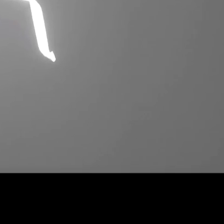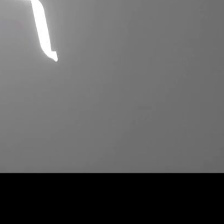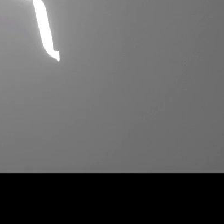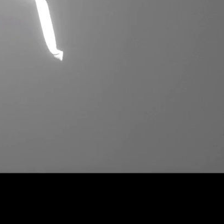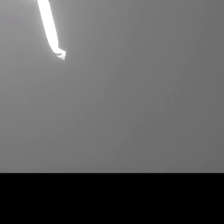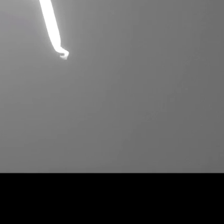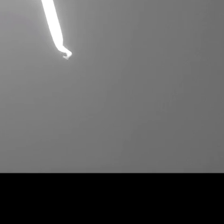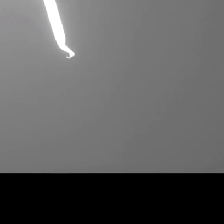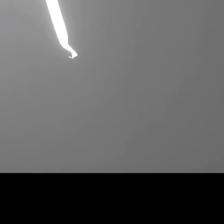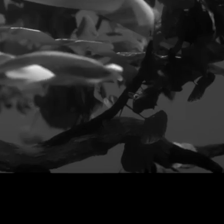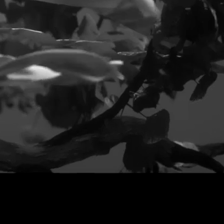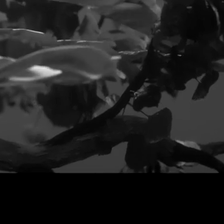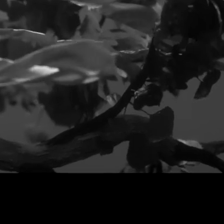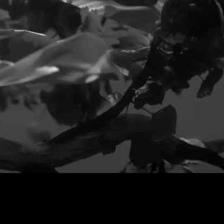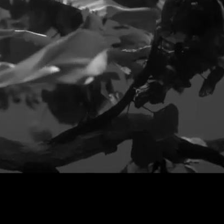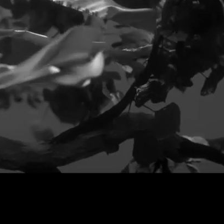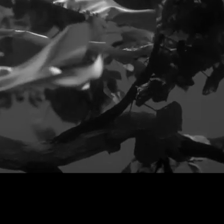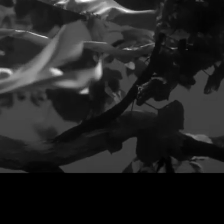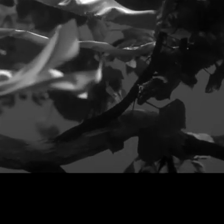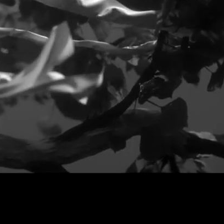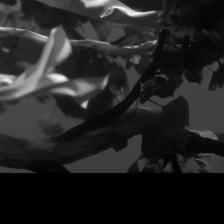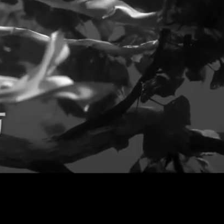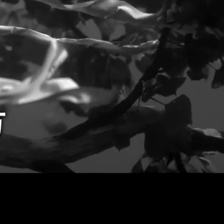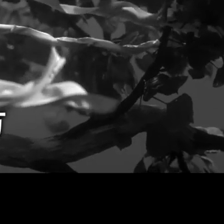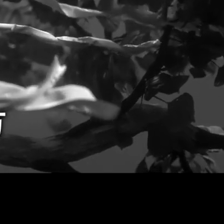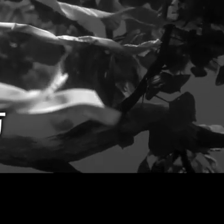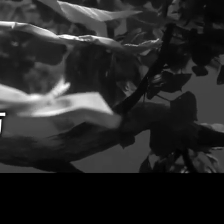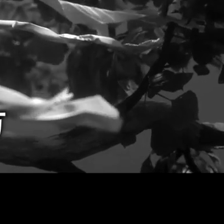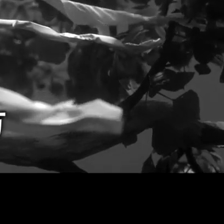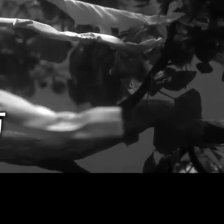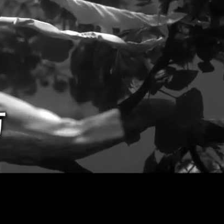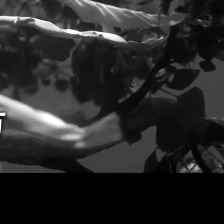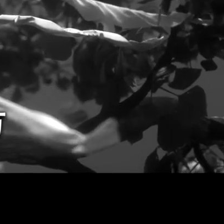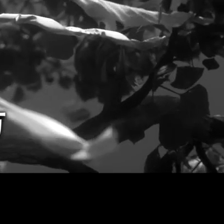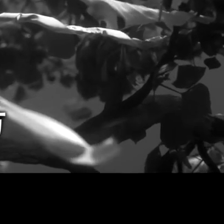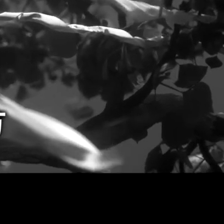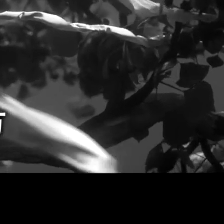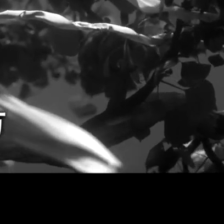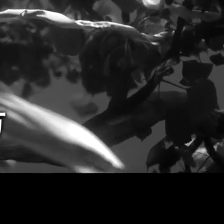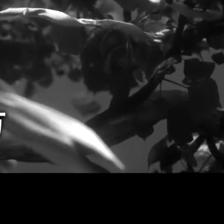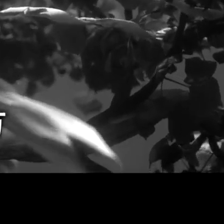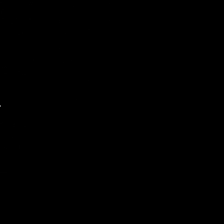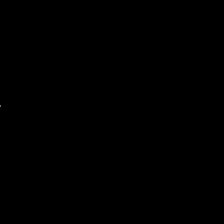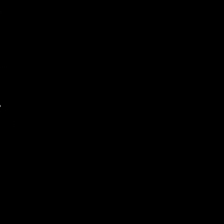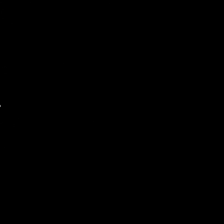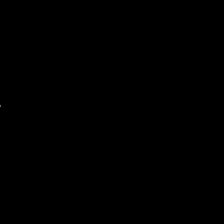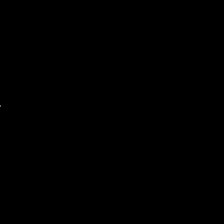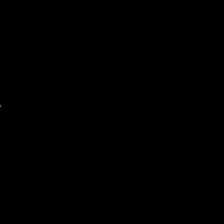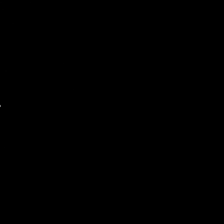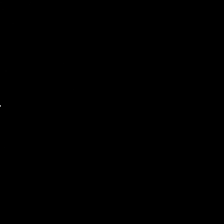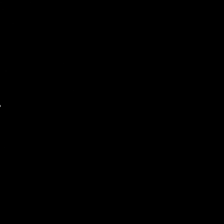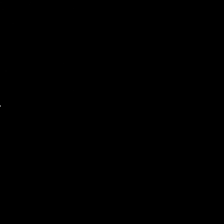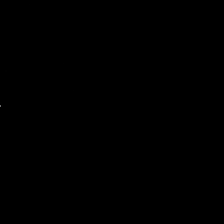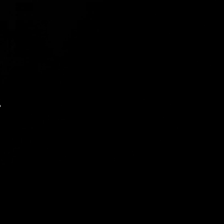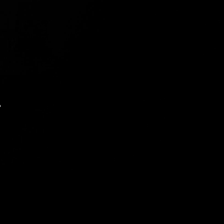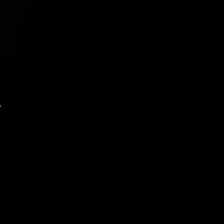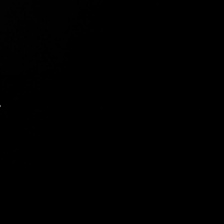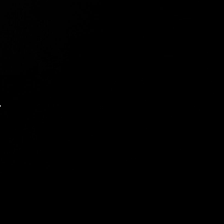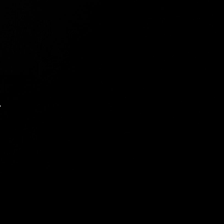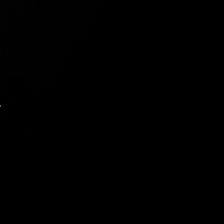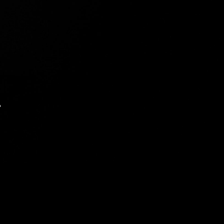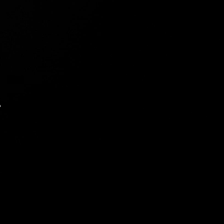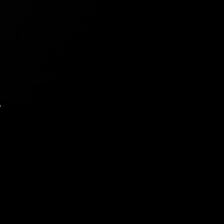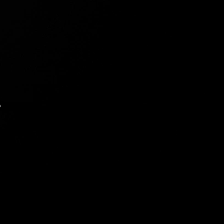give sight to the blind, freedom to the prisoners, and proclaim good news to the poor. This Jesus was the Creator come